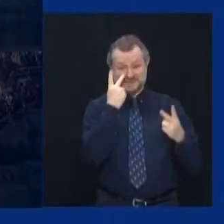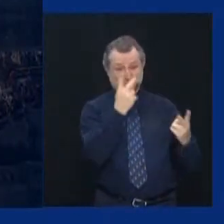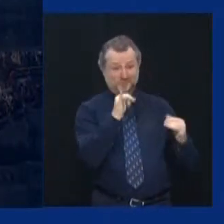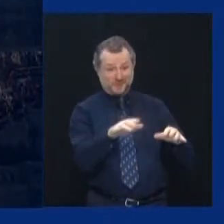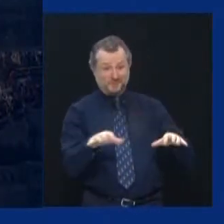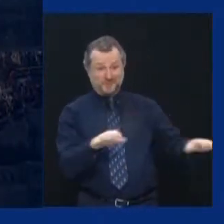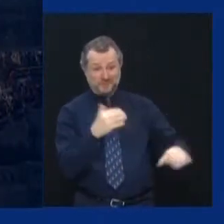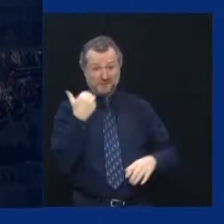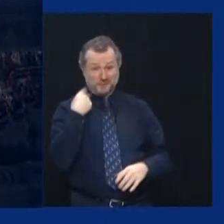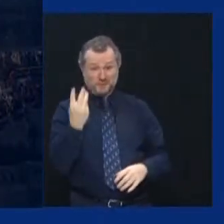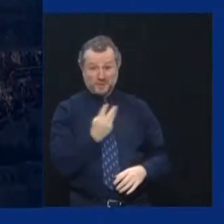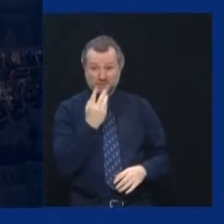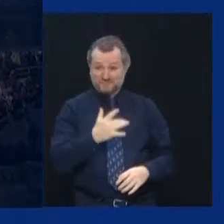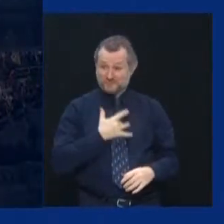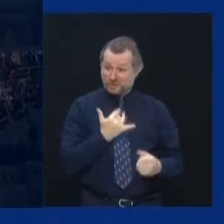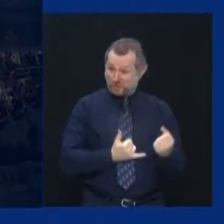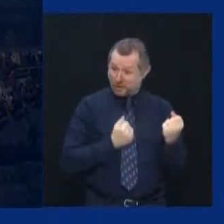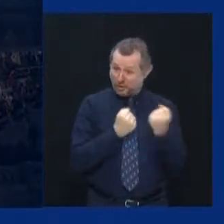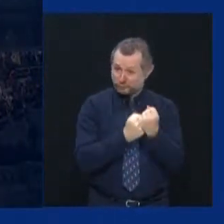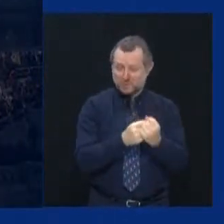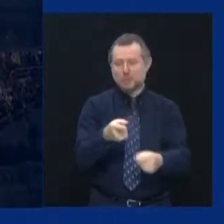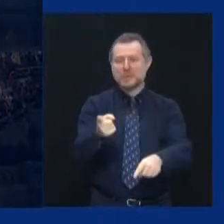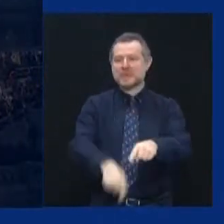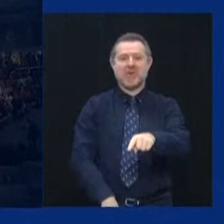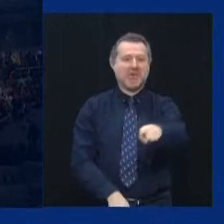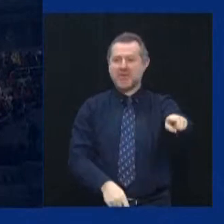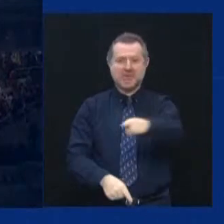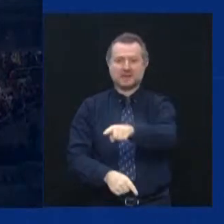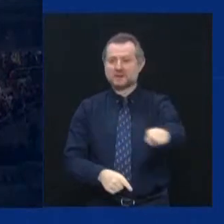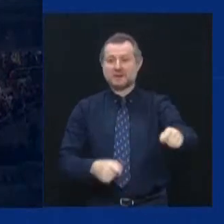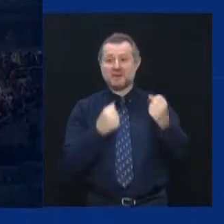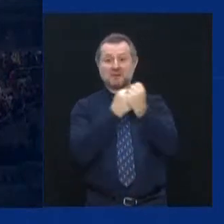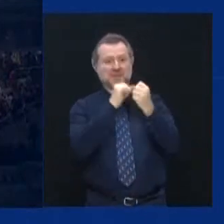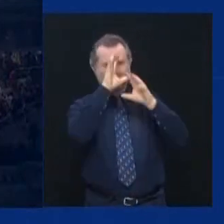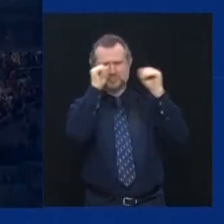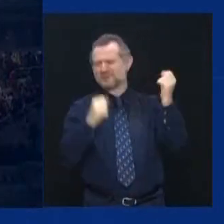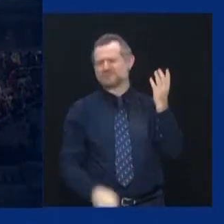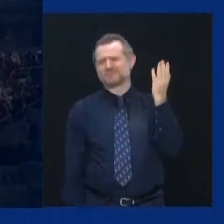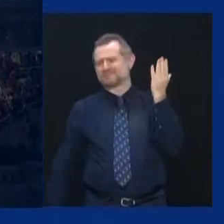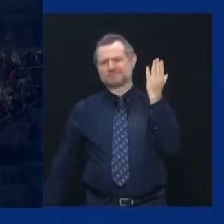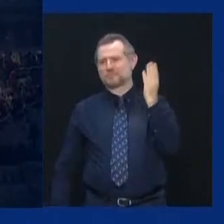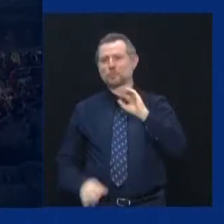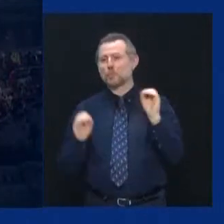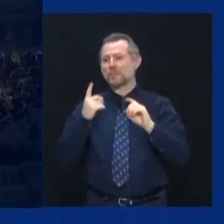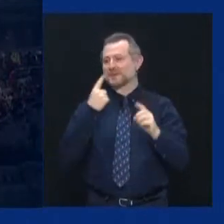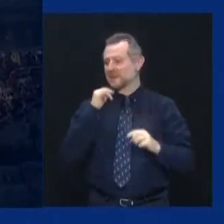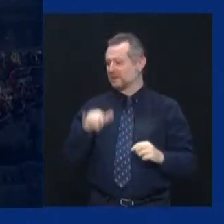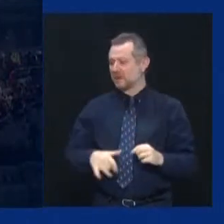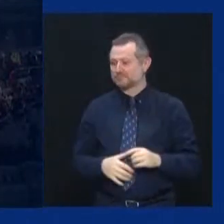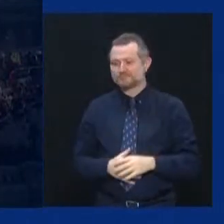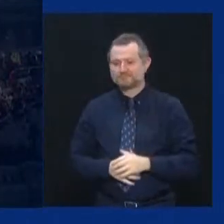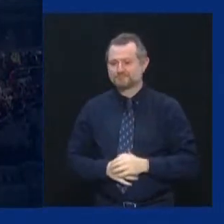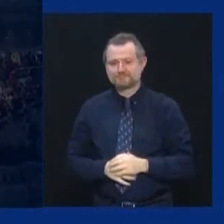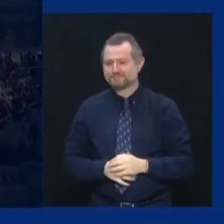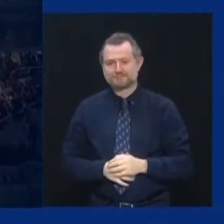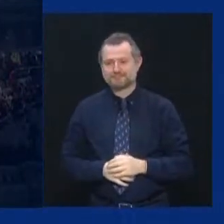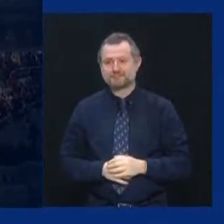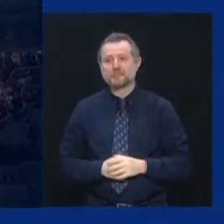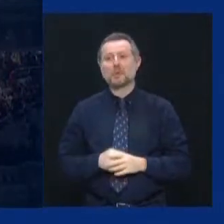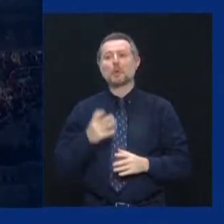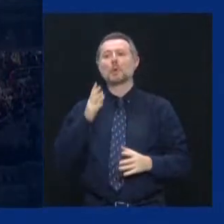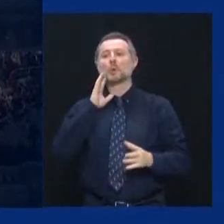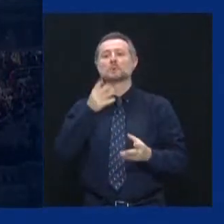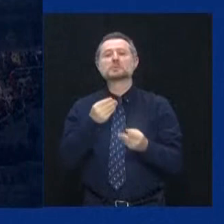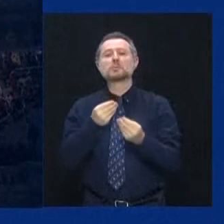happened. I condone what this president did. None. You support an orderly transition of